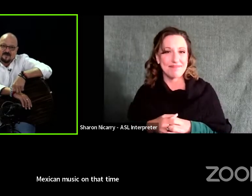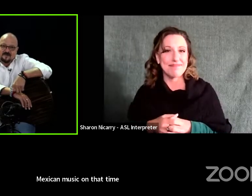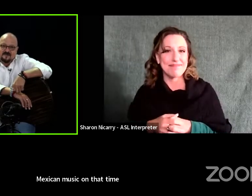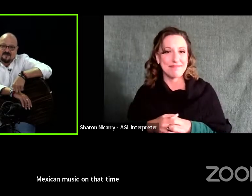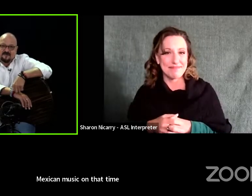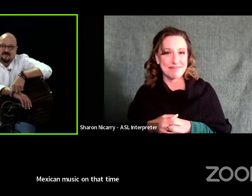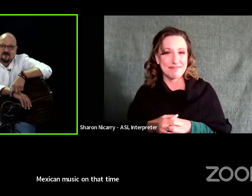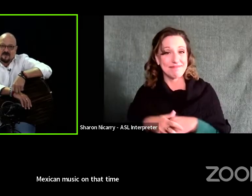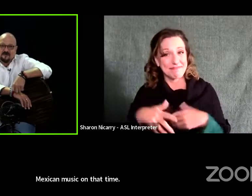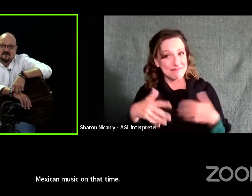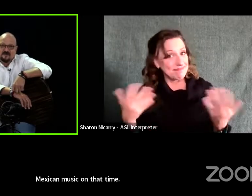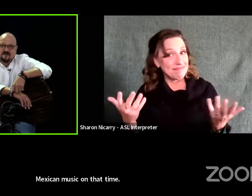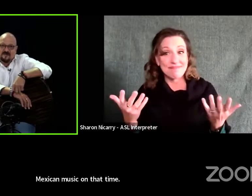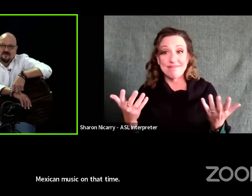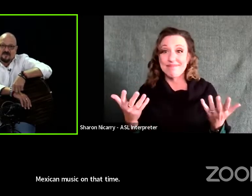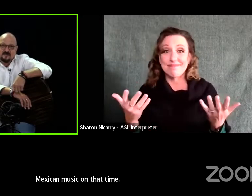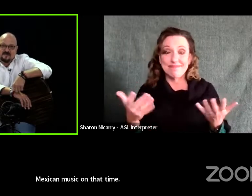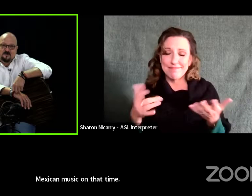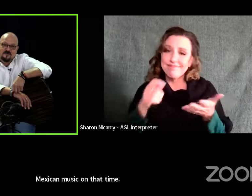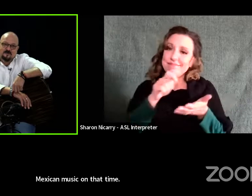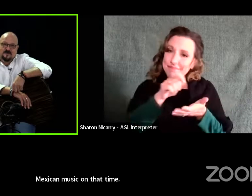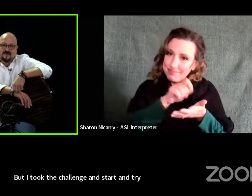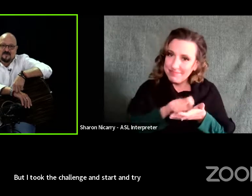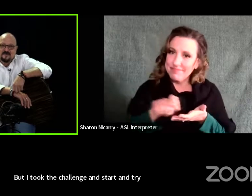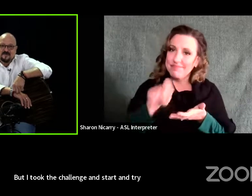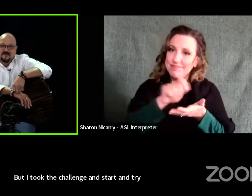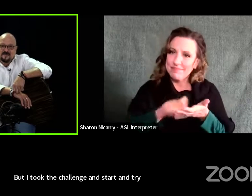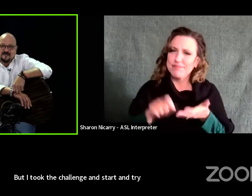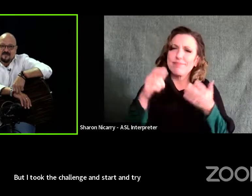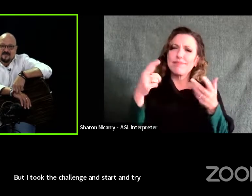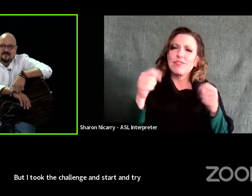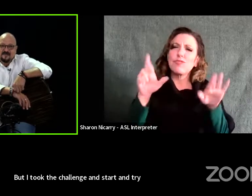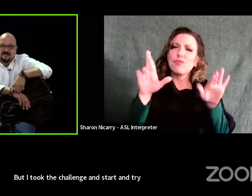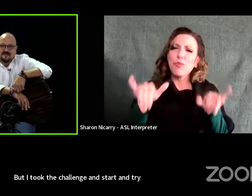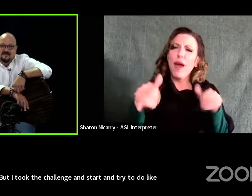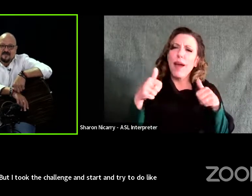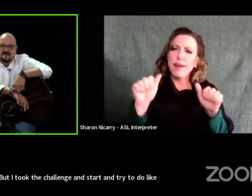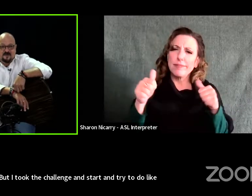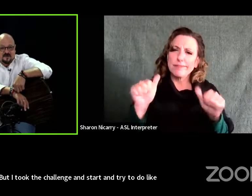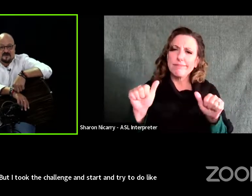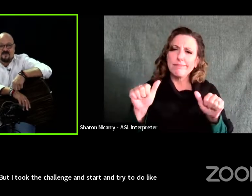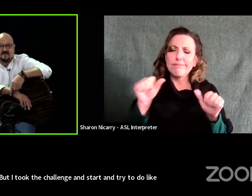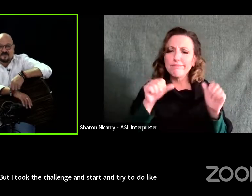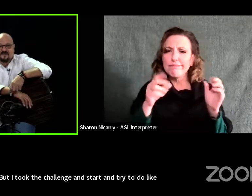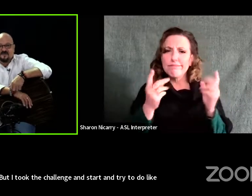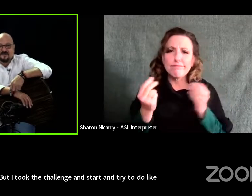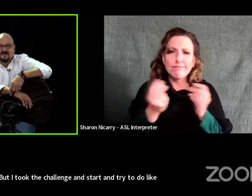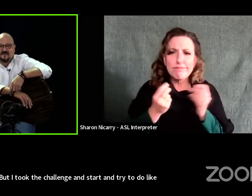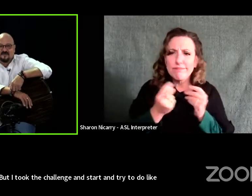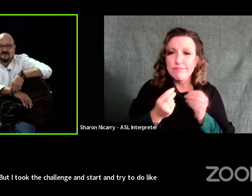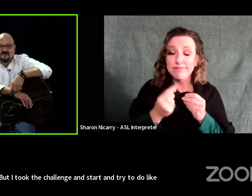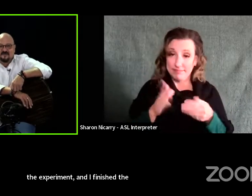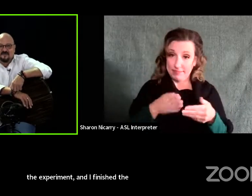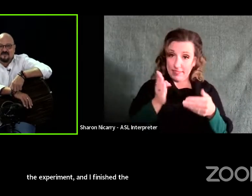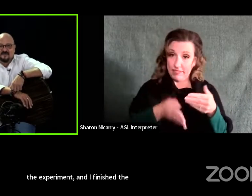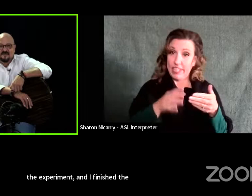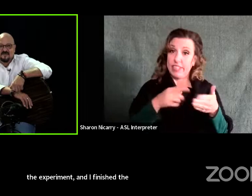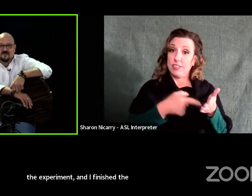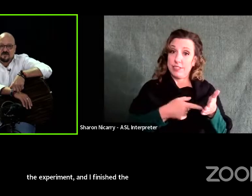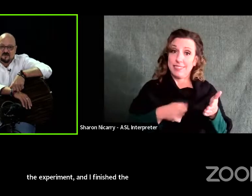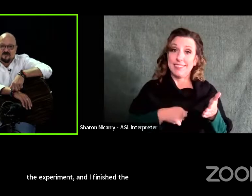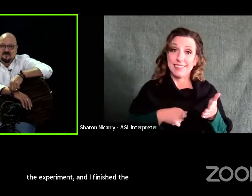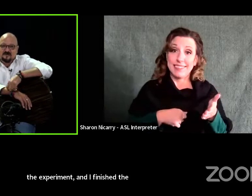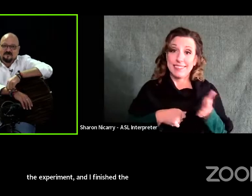and started and tried to do like the experiment. And I finished the song and